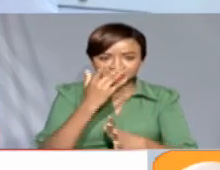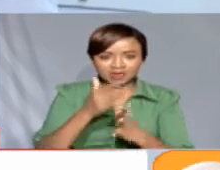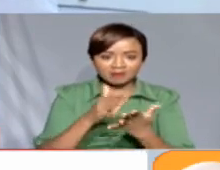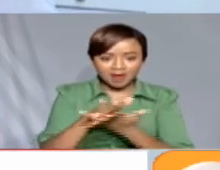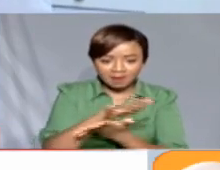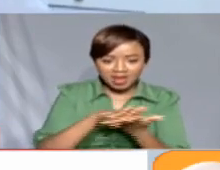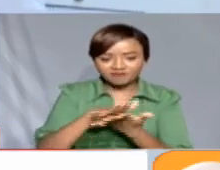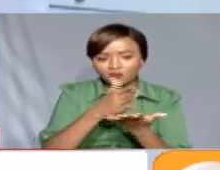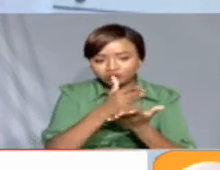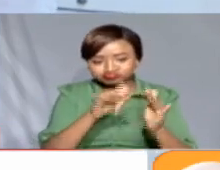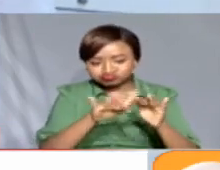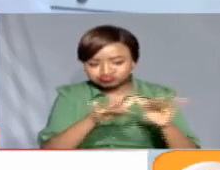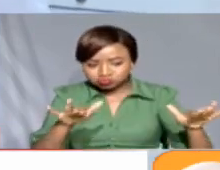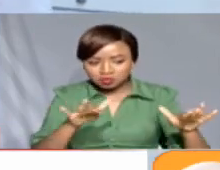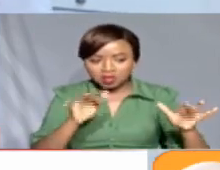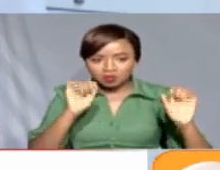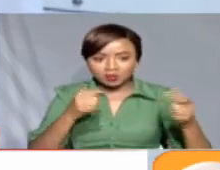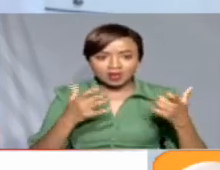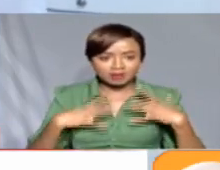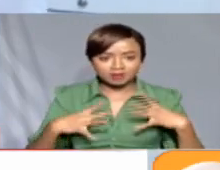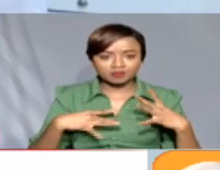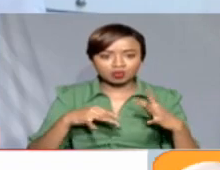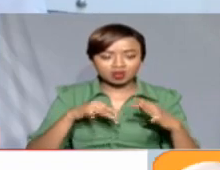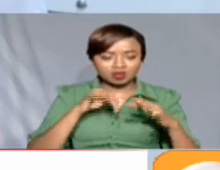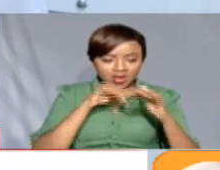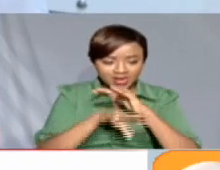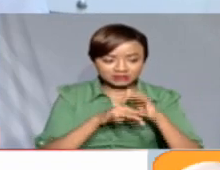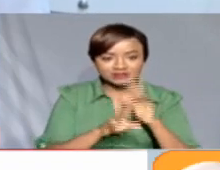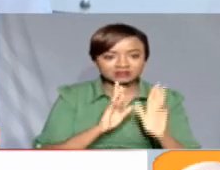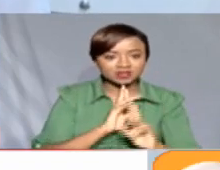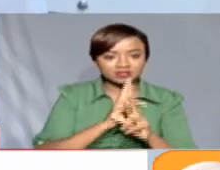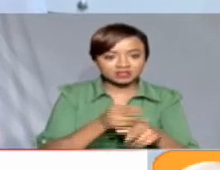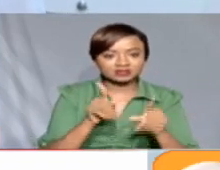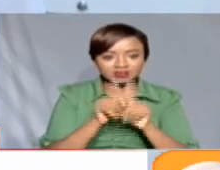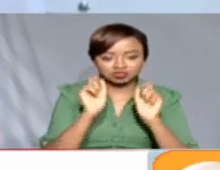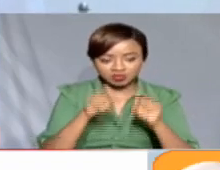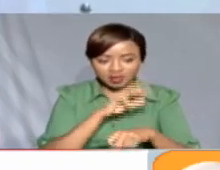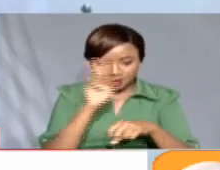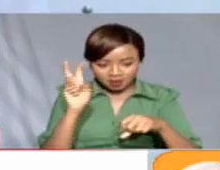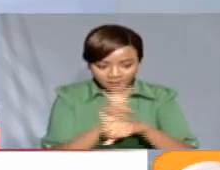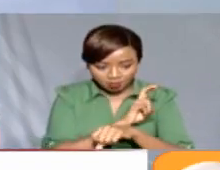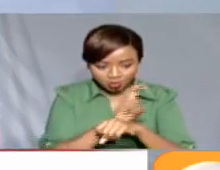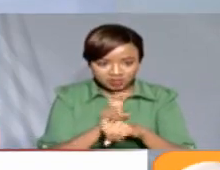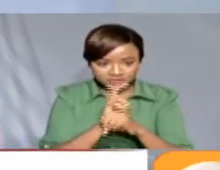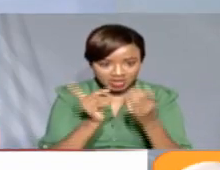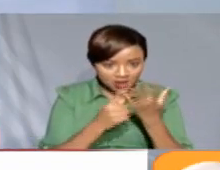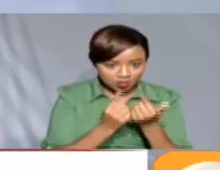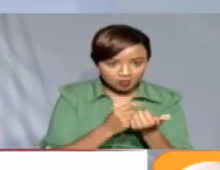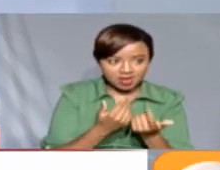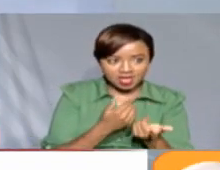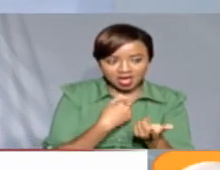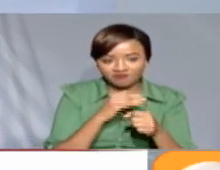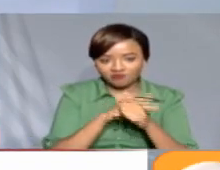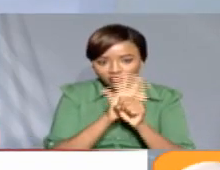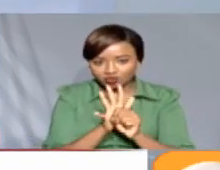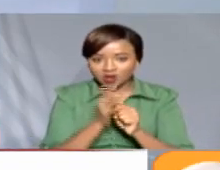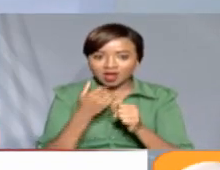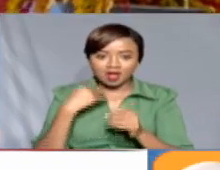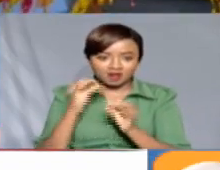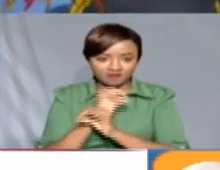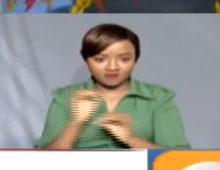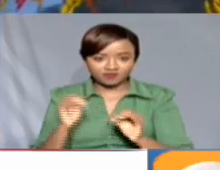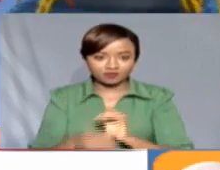who is doing testing will be able to enter results, so then they can also monitor how many positives and okay. negatives